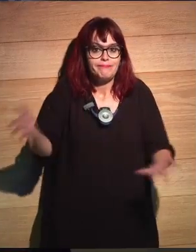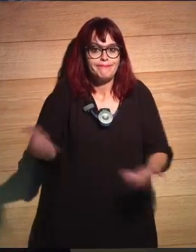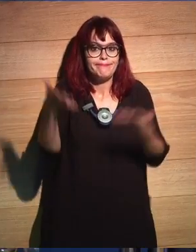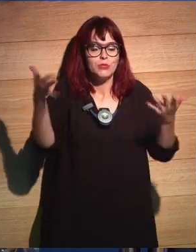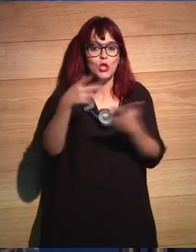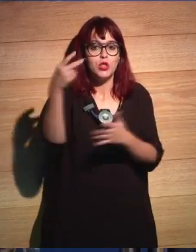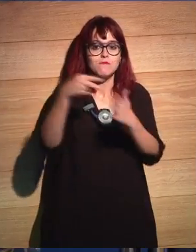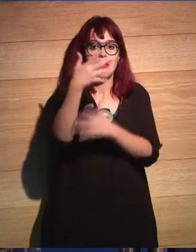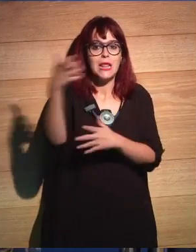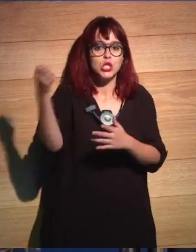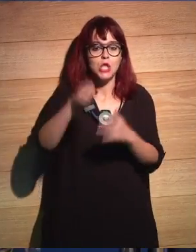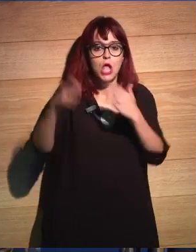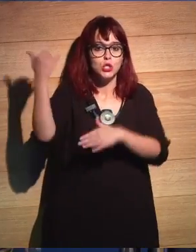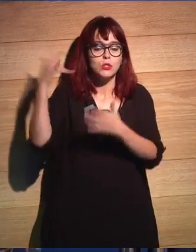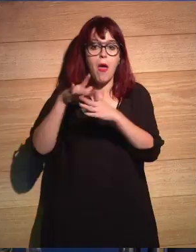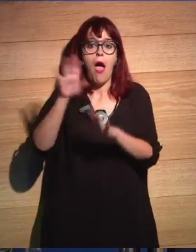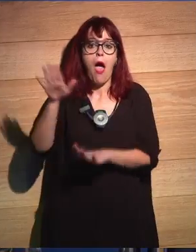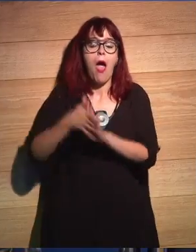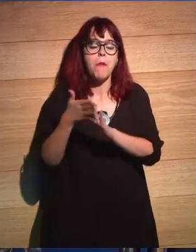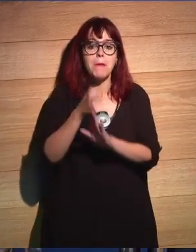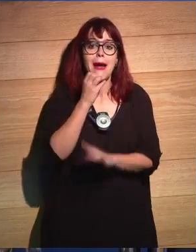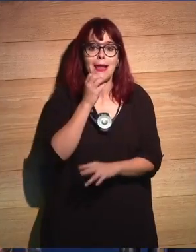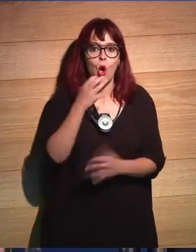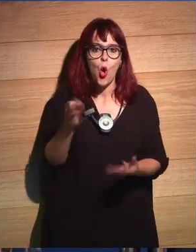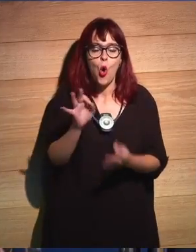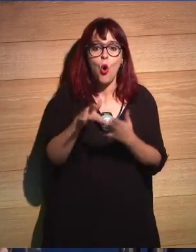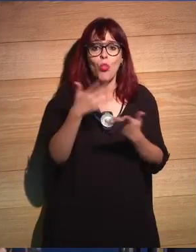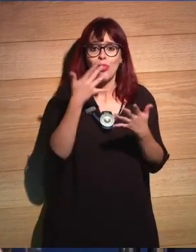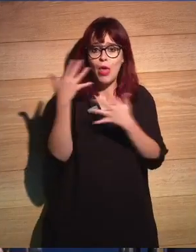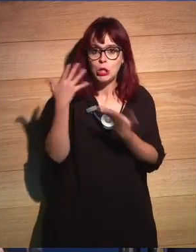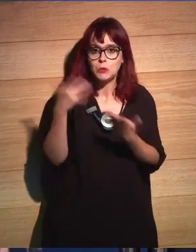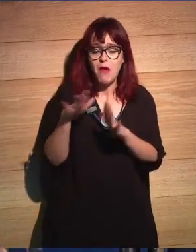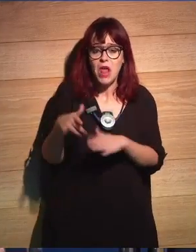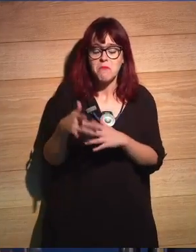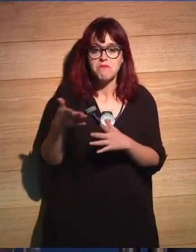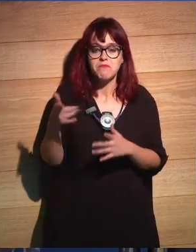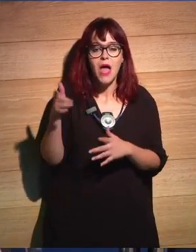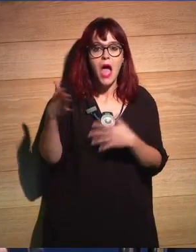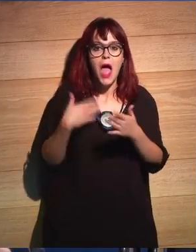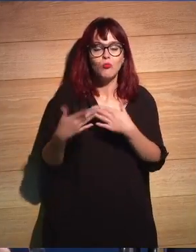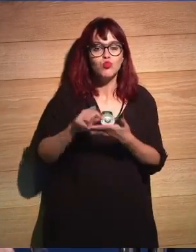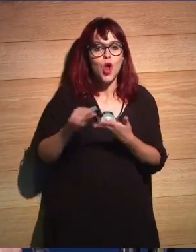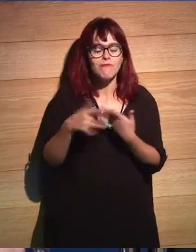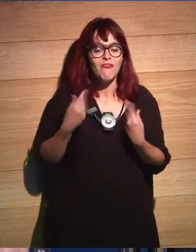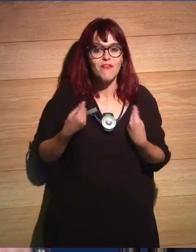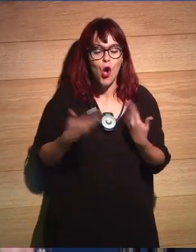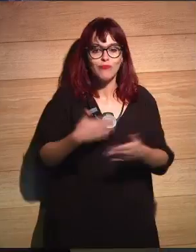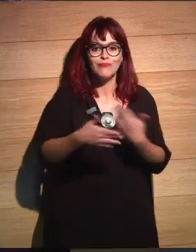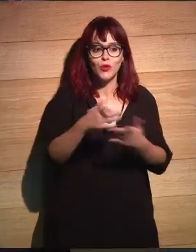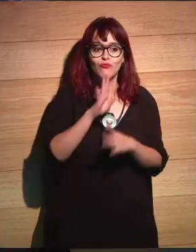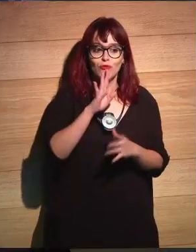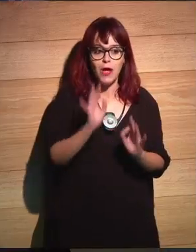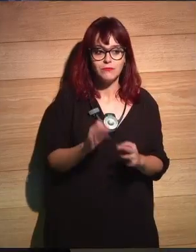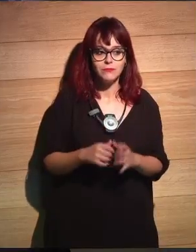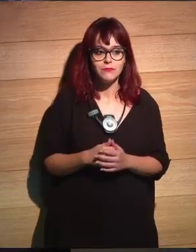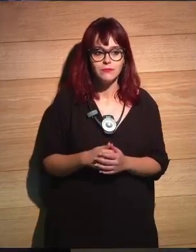anybody who died 2,500 years or 10 years ago, in the book this